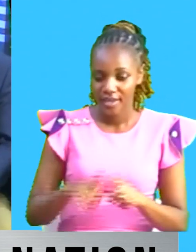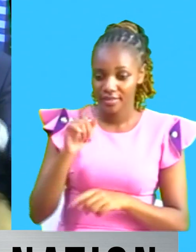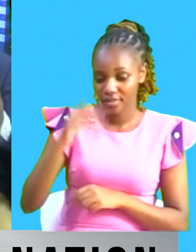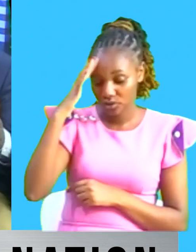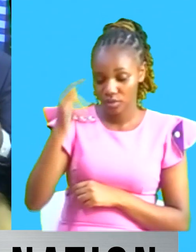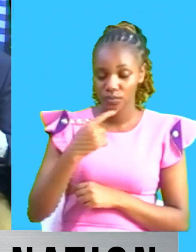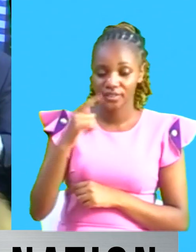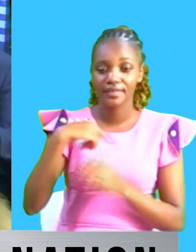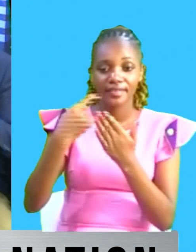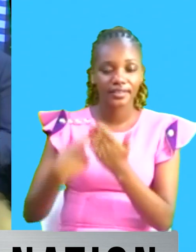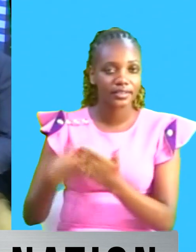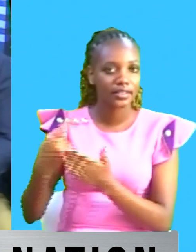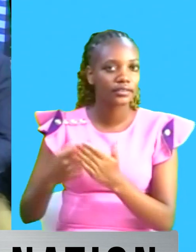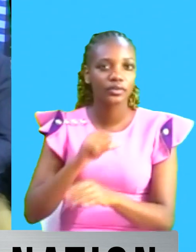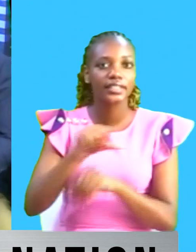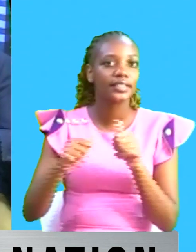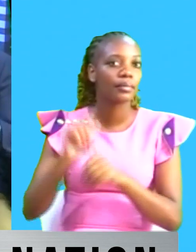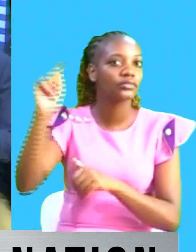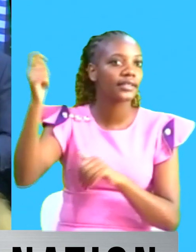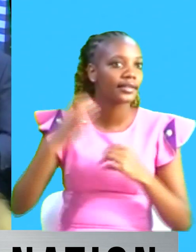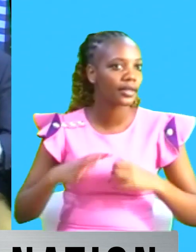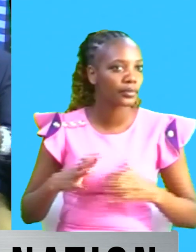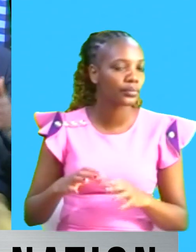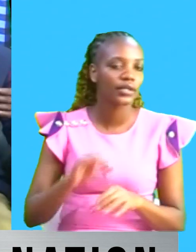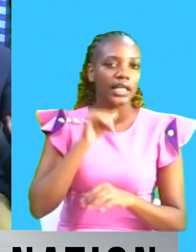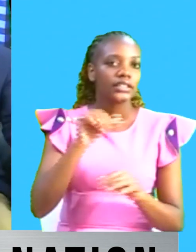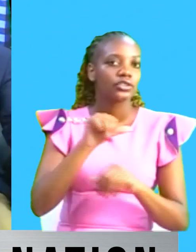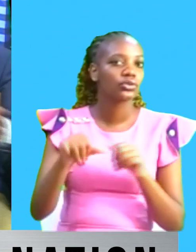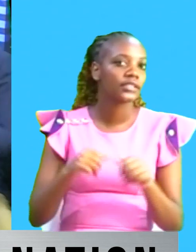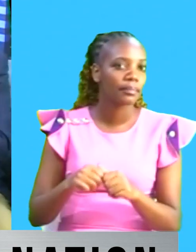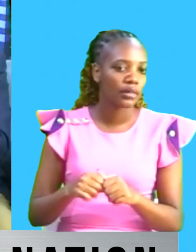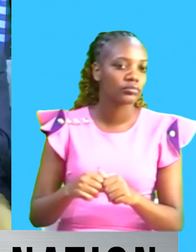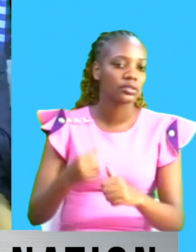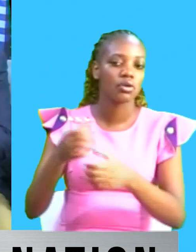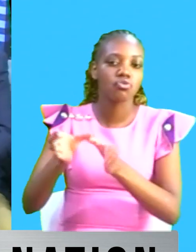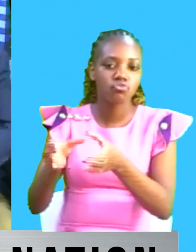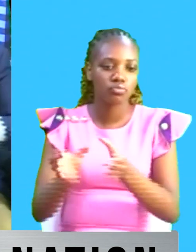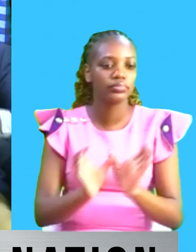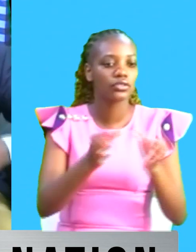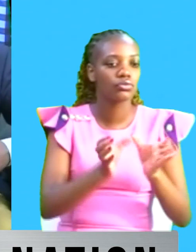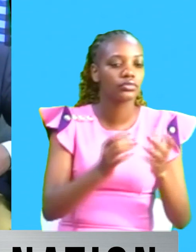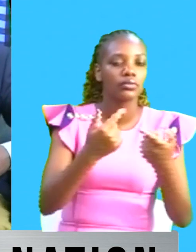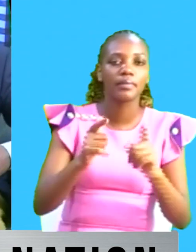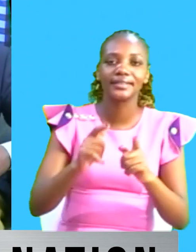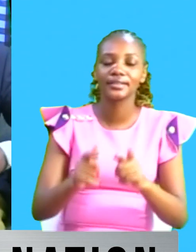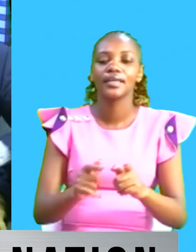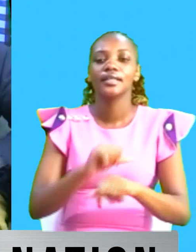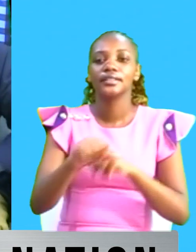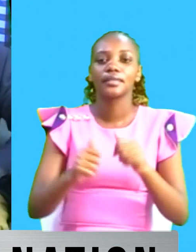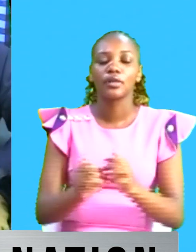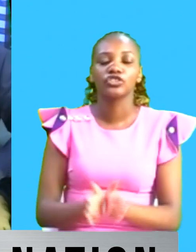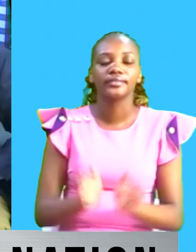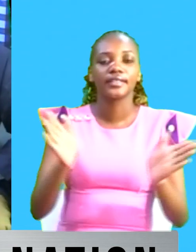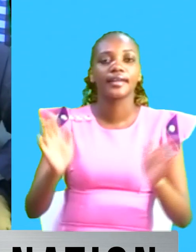these discussions must be about Kenyans. It cannot be about the formations. It must be about Kenyans. Okay, right there